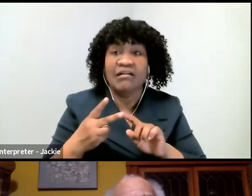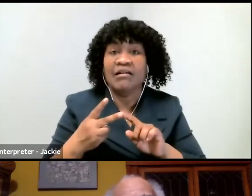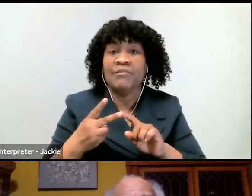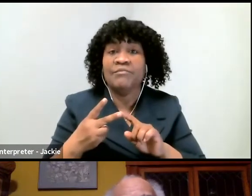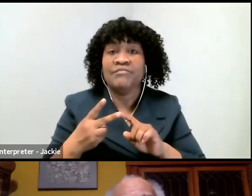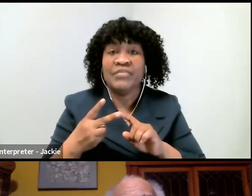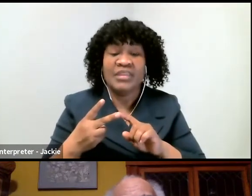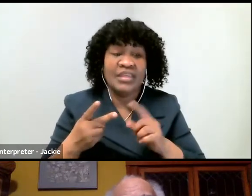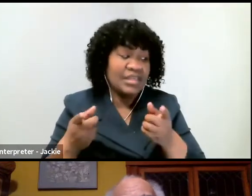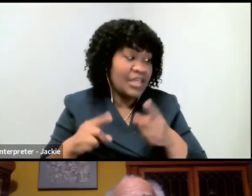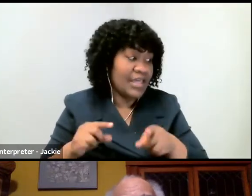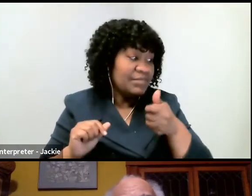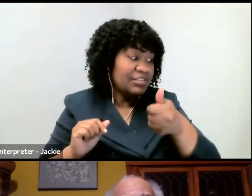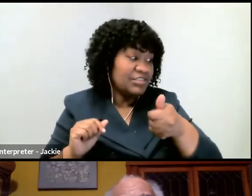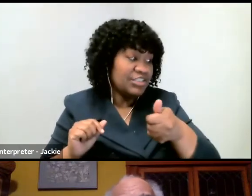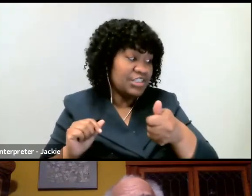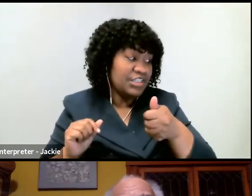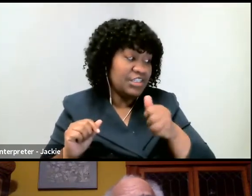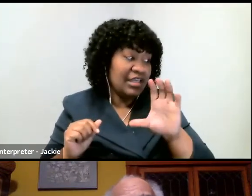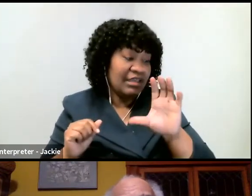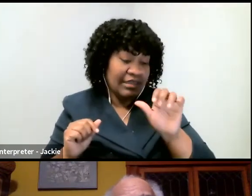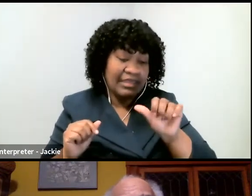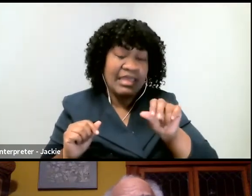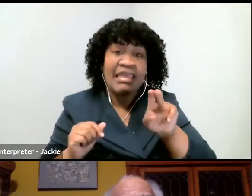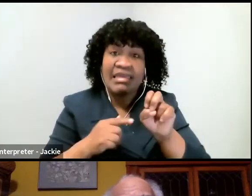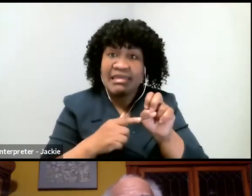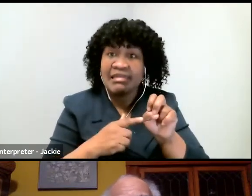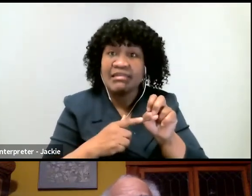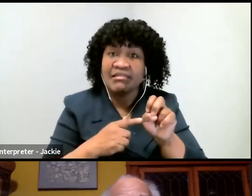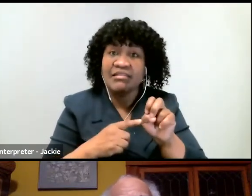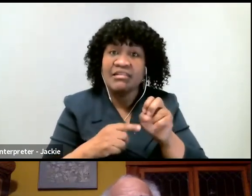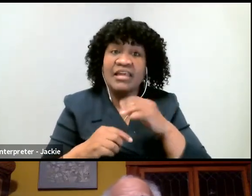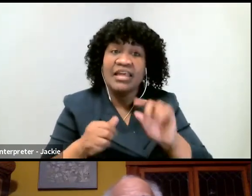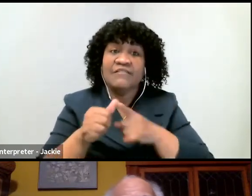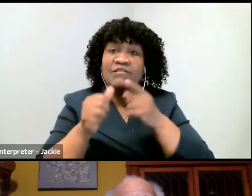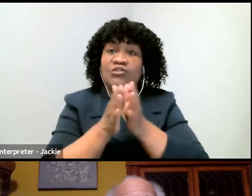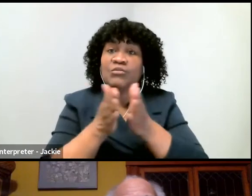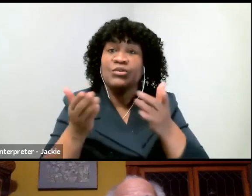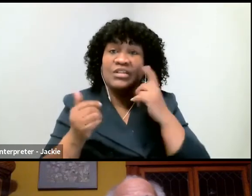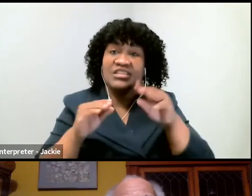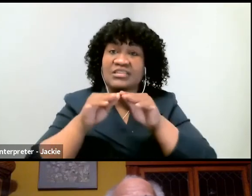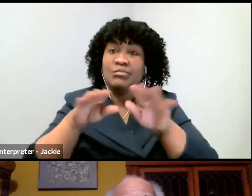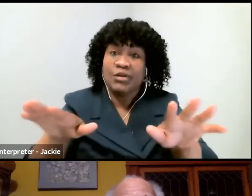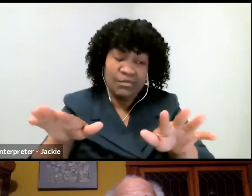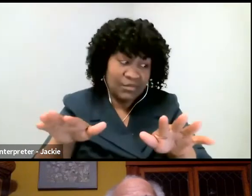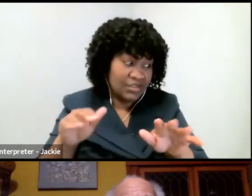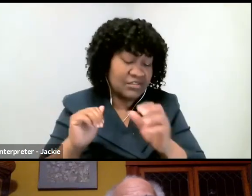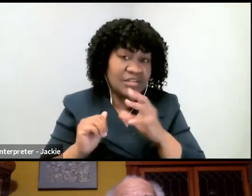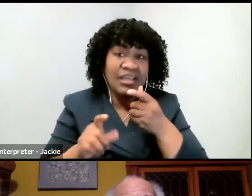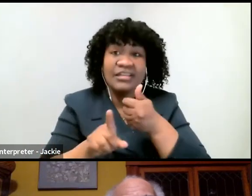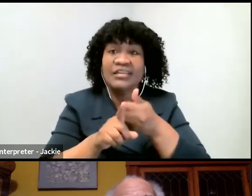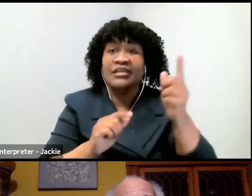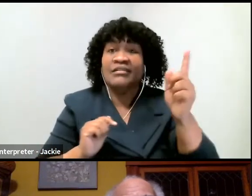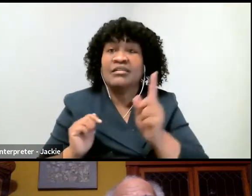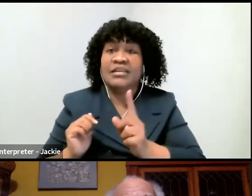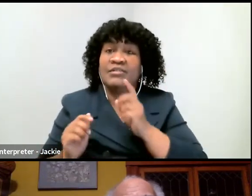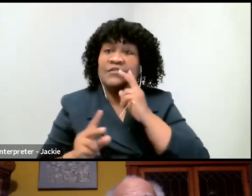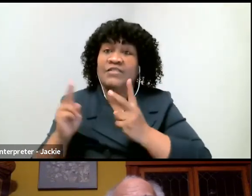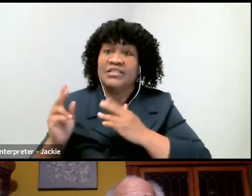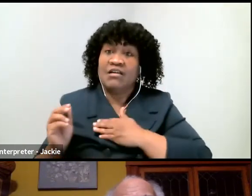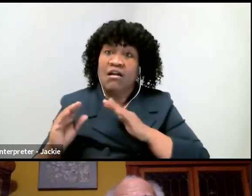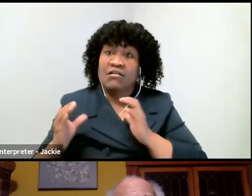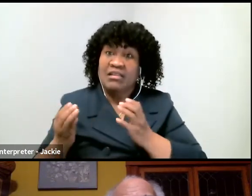As it turned out, she was a friend of Ishmael Reed's, and his first book had just come out, and he came down to visit the